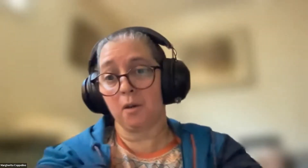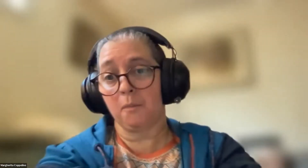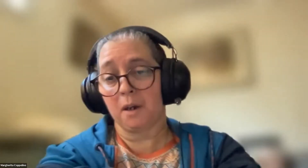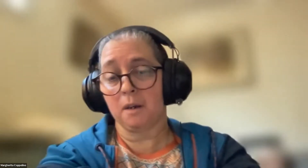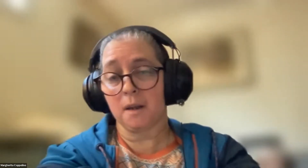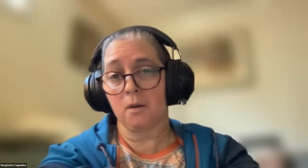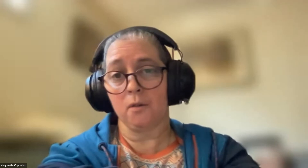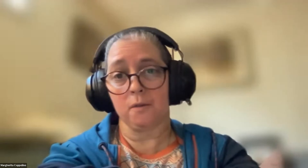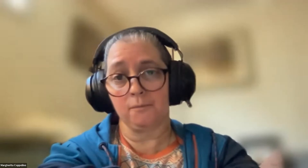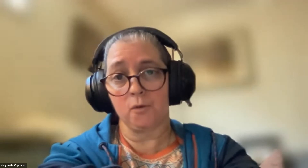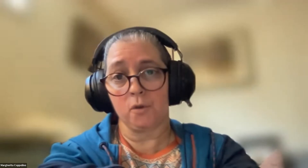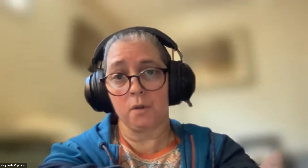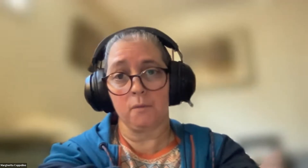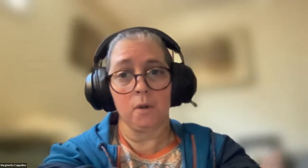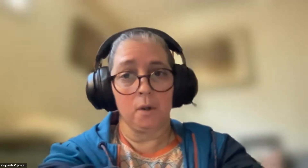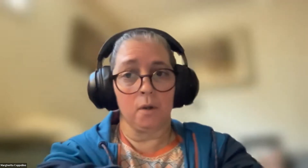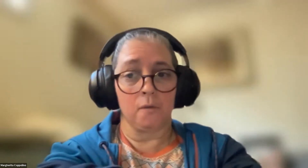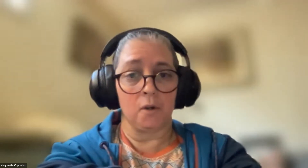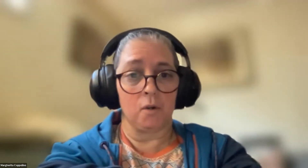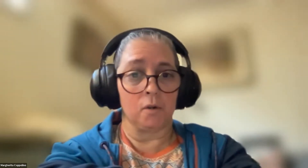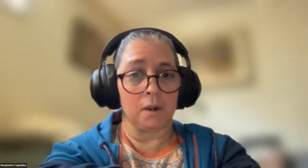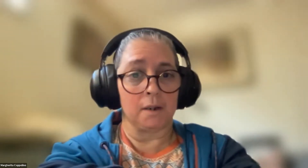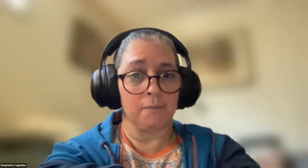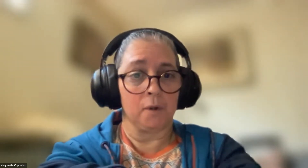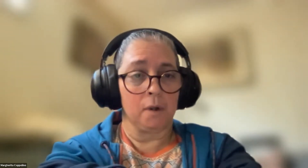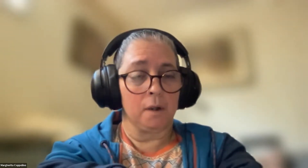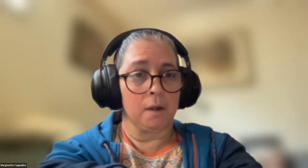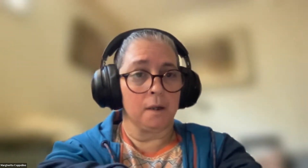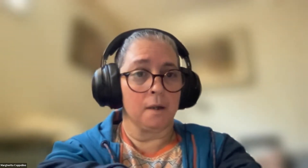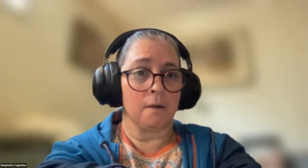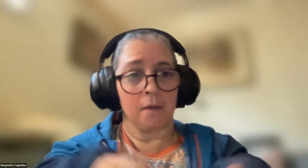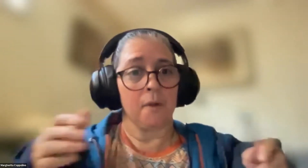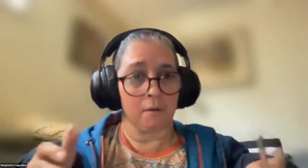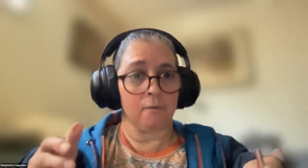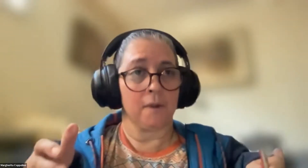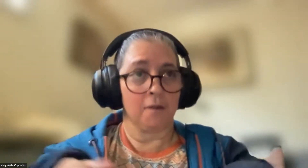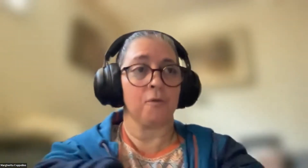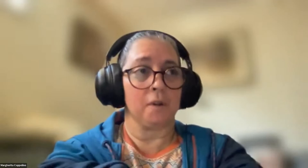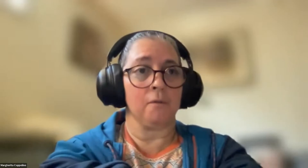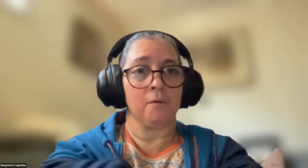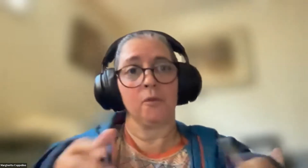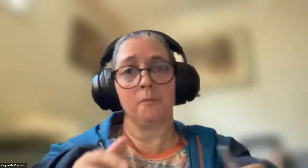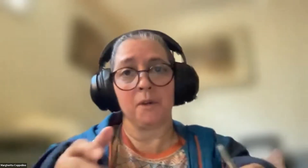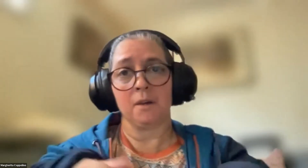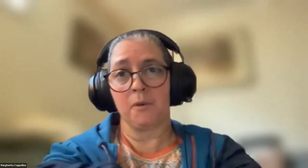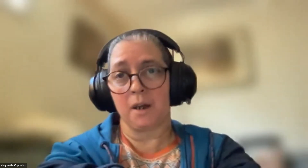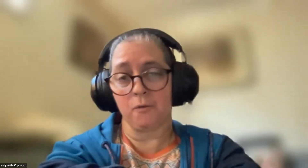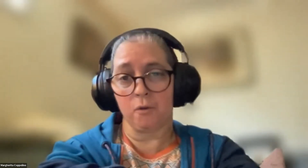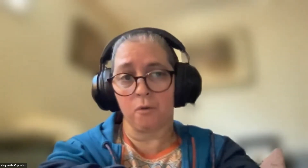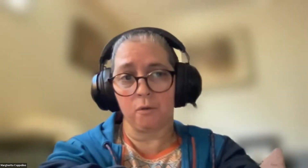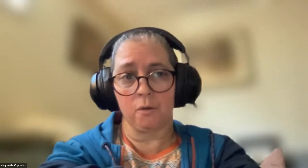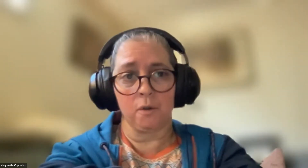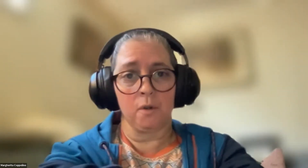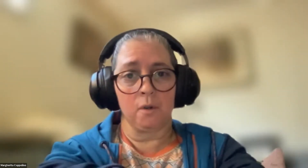actually had to go back into their closet during COVID and lockdown. And that actually was compounded by